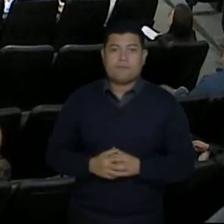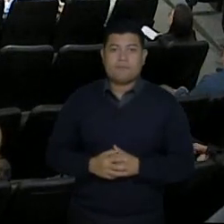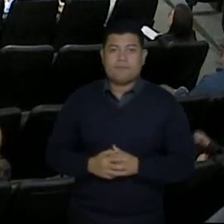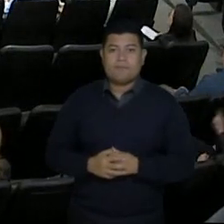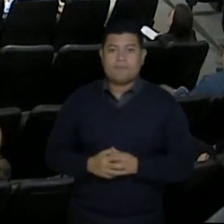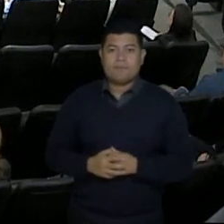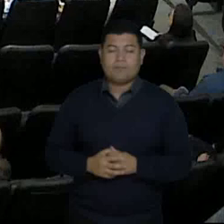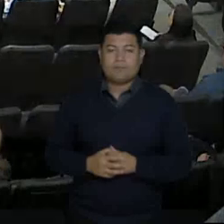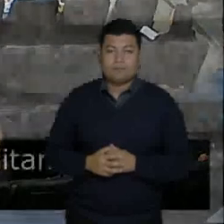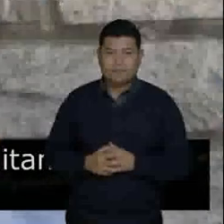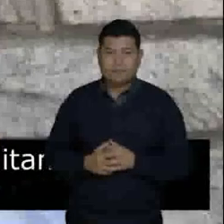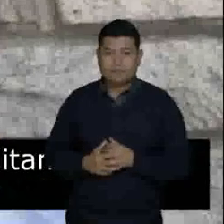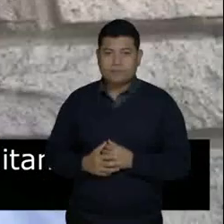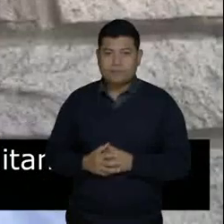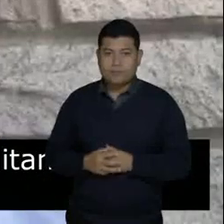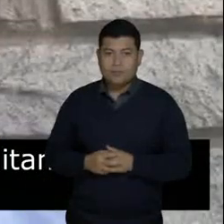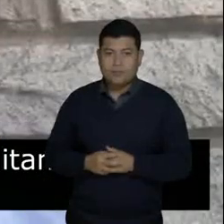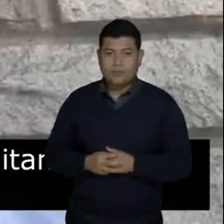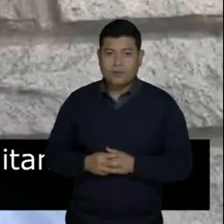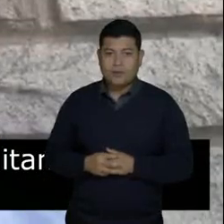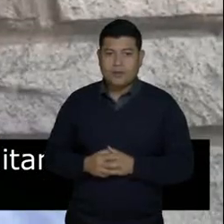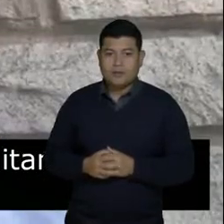lá bem